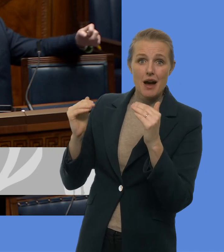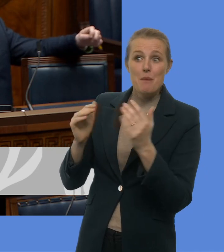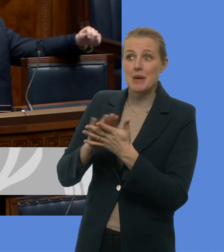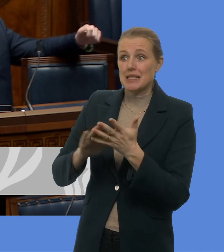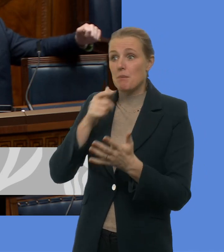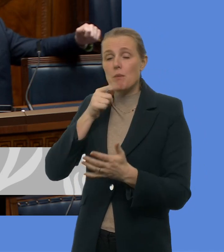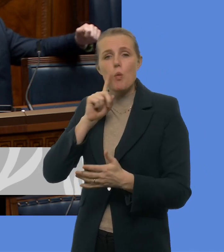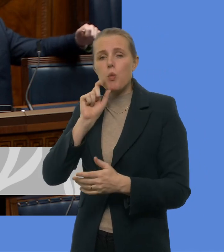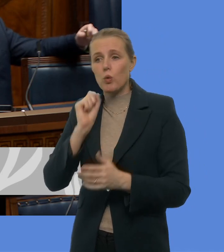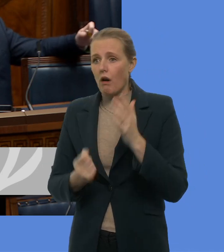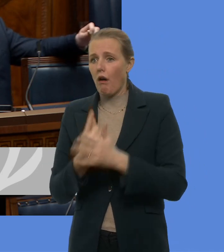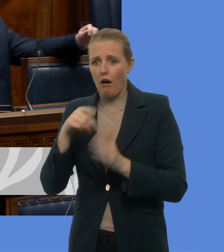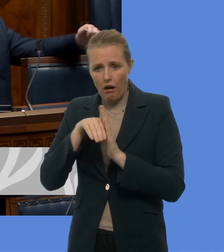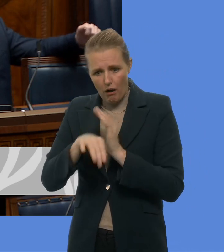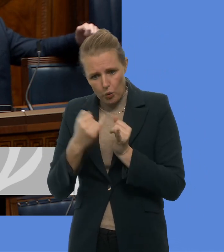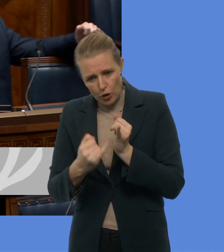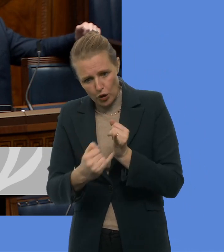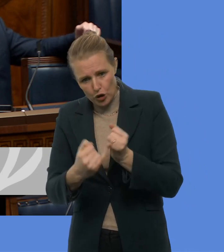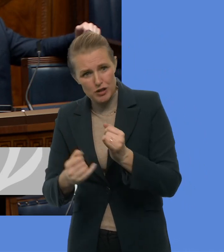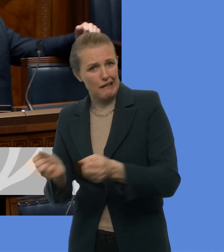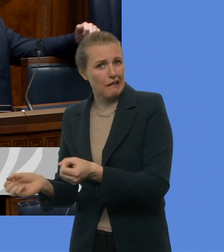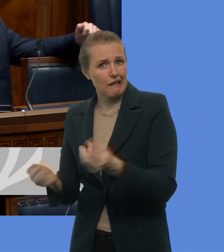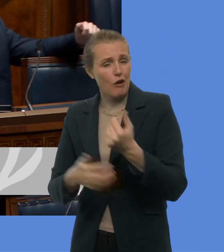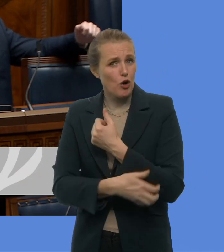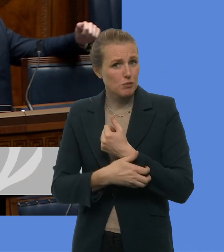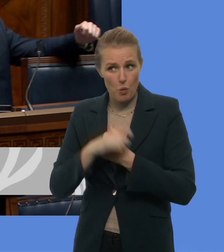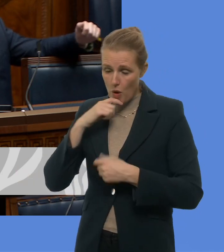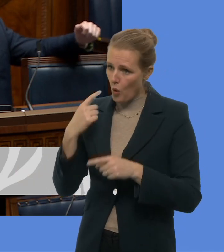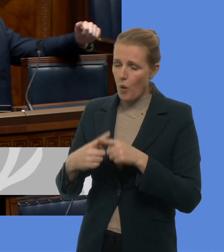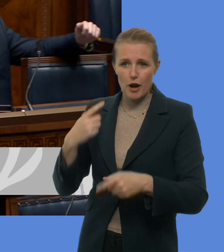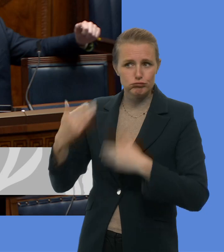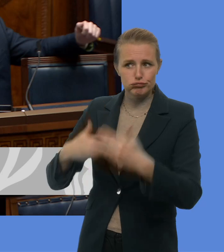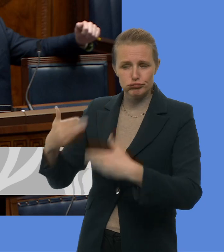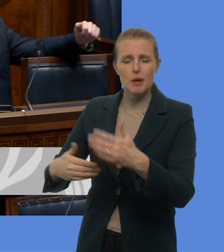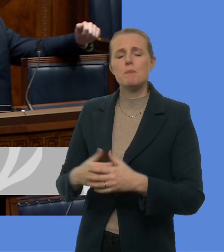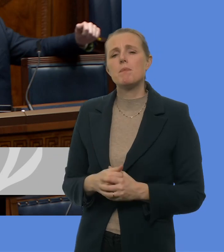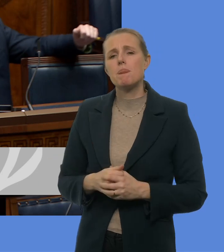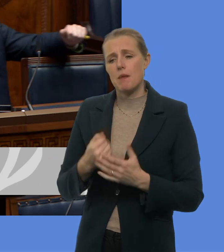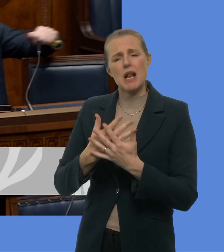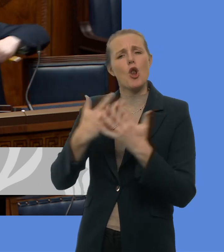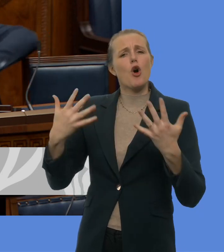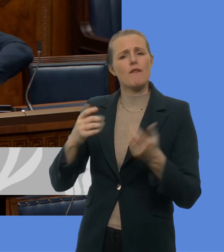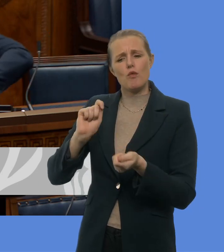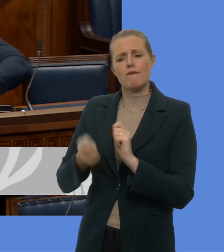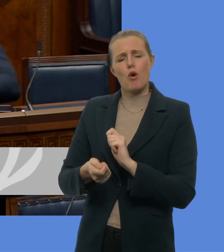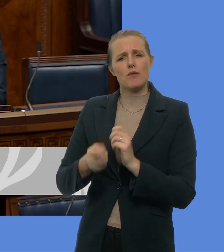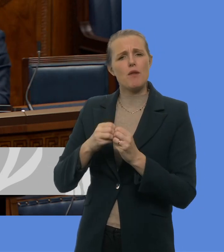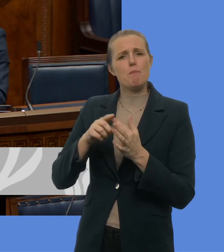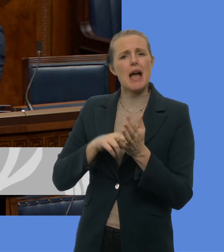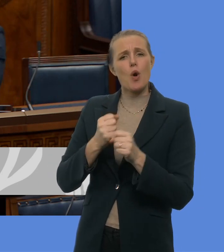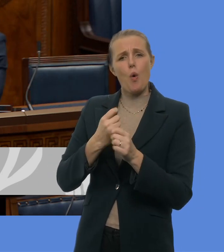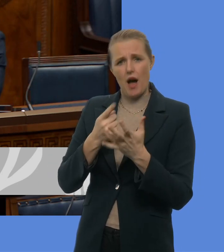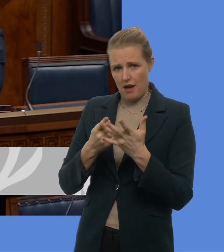major hospitals. I think of all the reforms that have happened since Bengoa, when we talk about elective overnight stay centres,